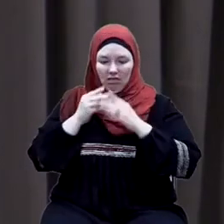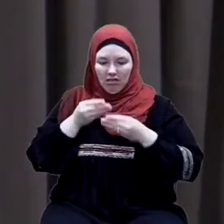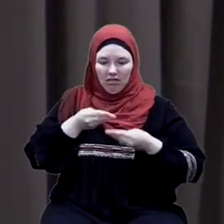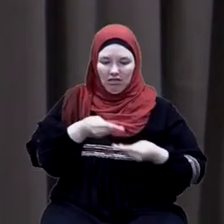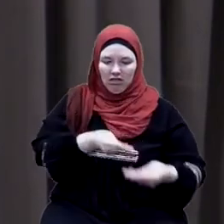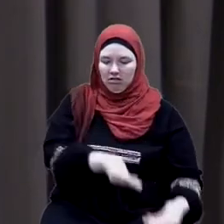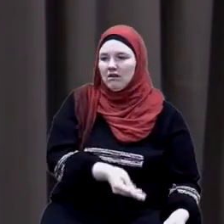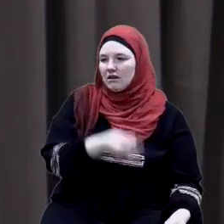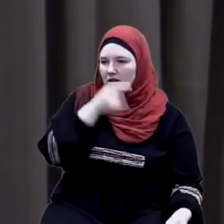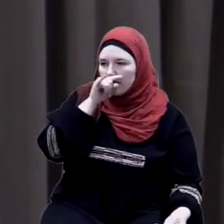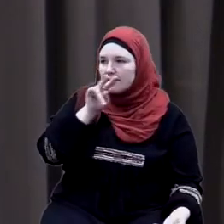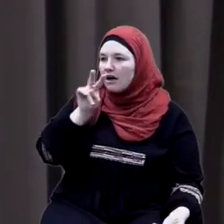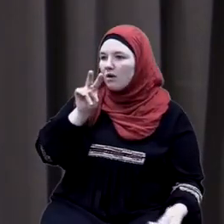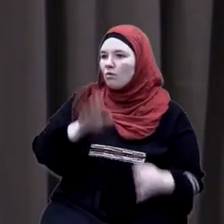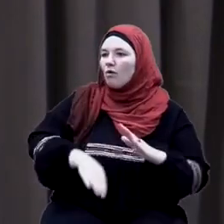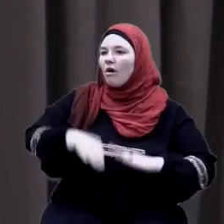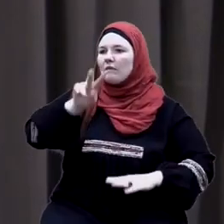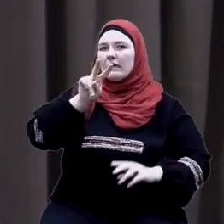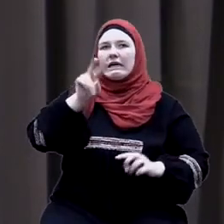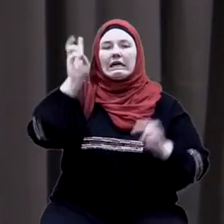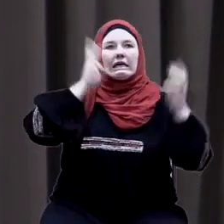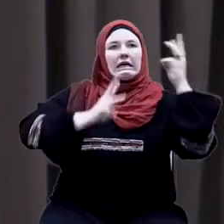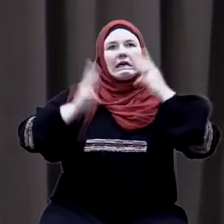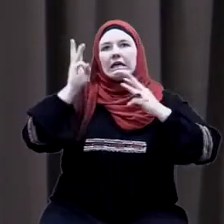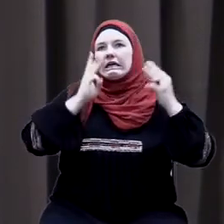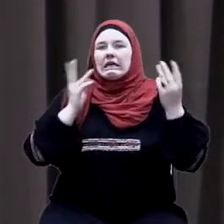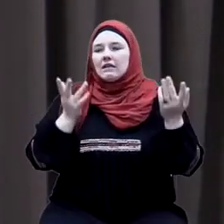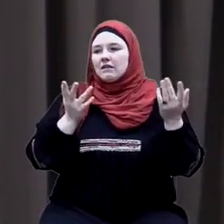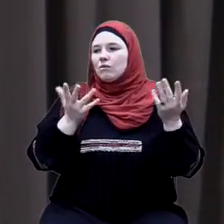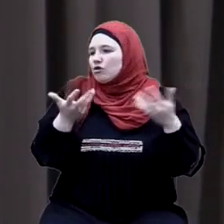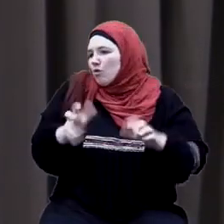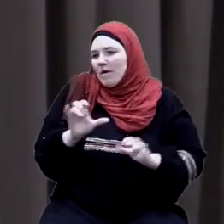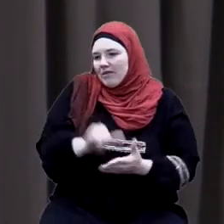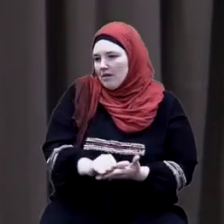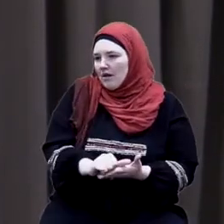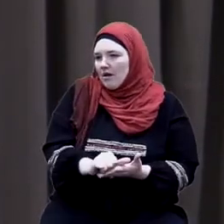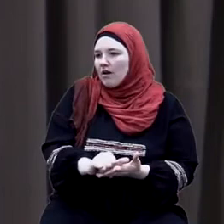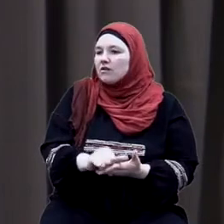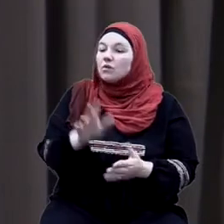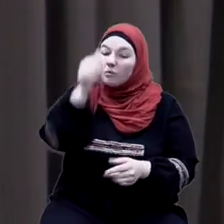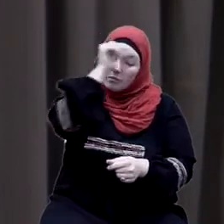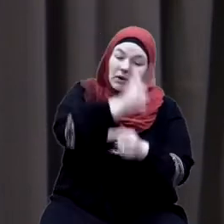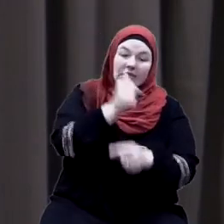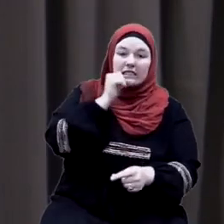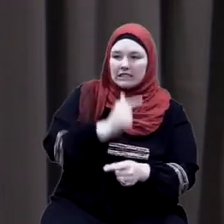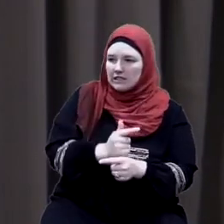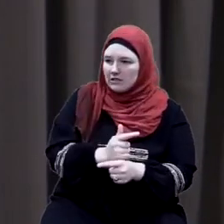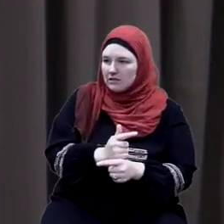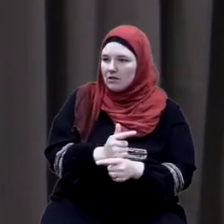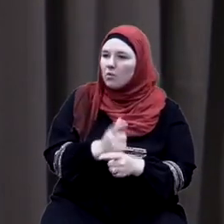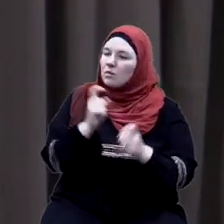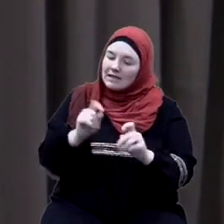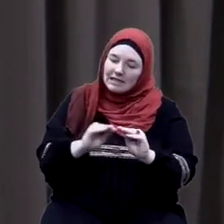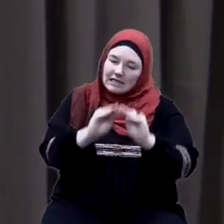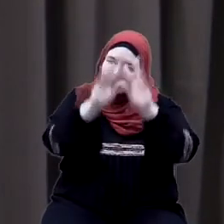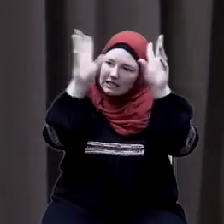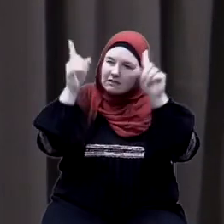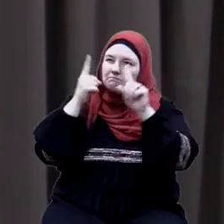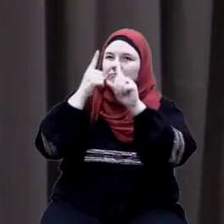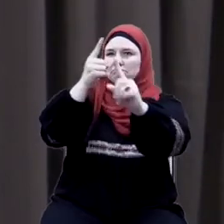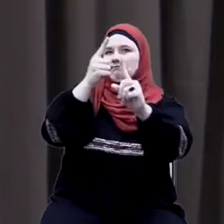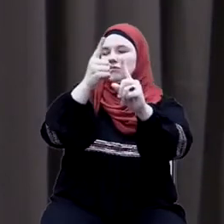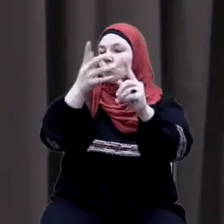can never be a community of leaders. So brothers and sisters, let us define the mission both for